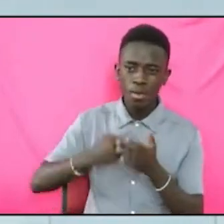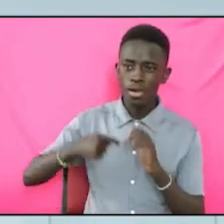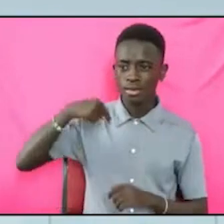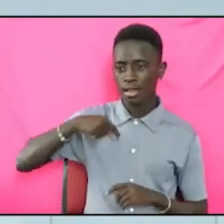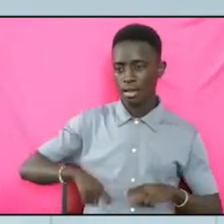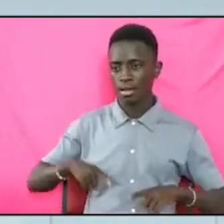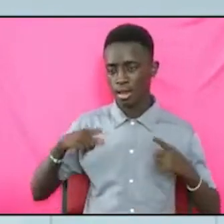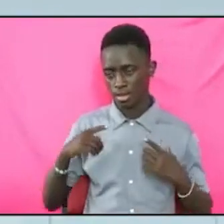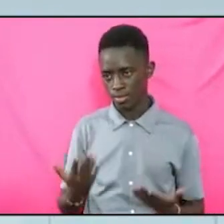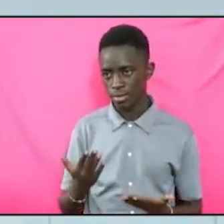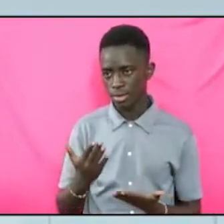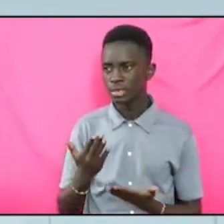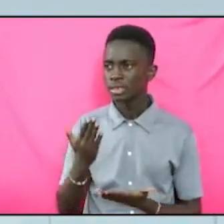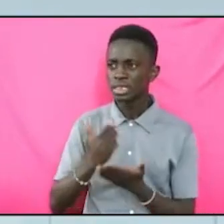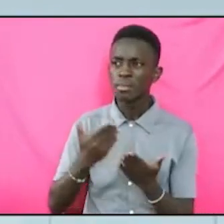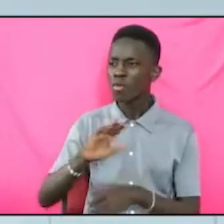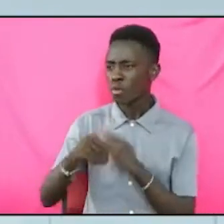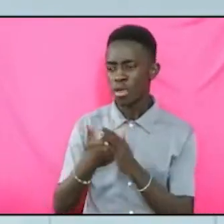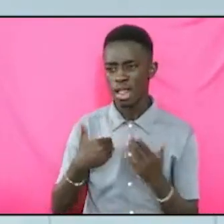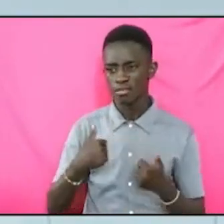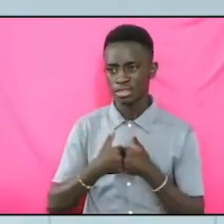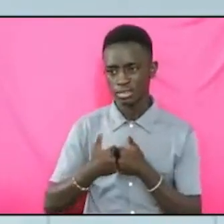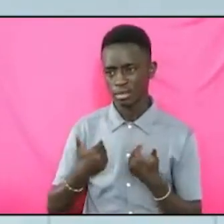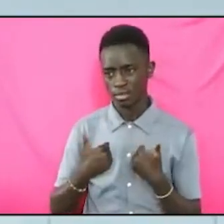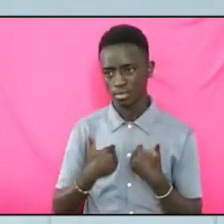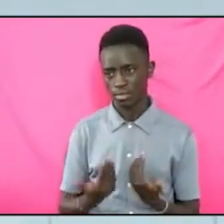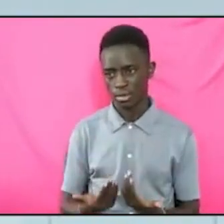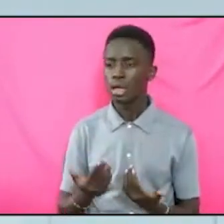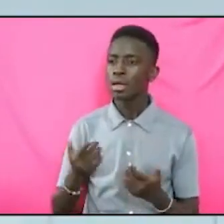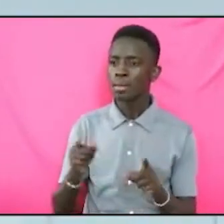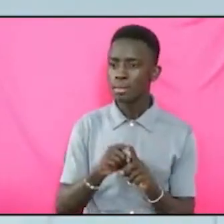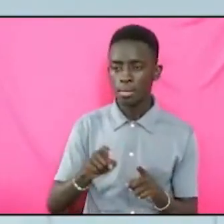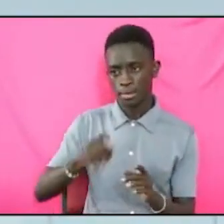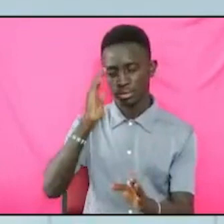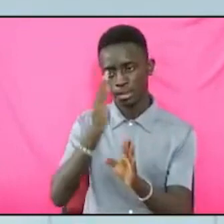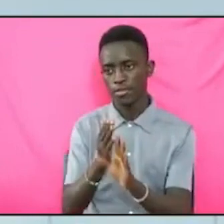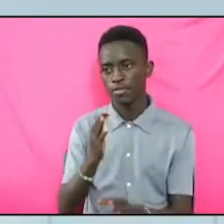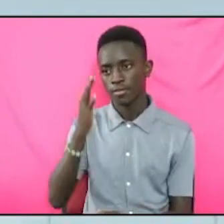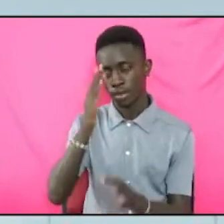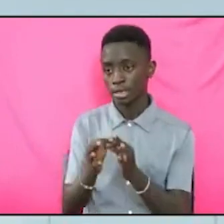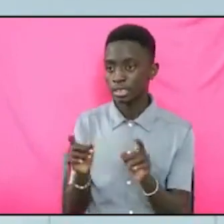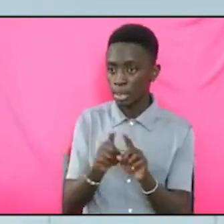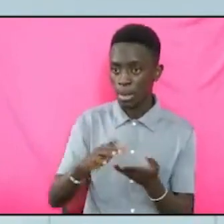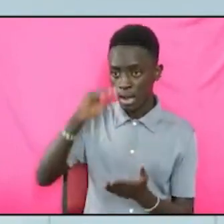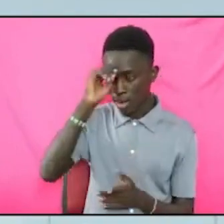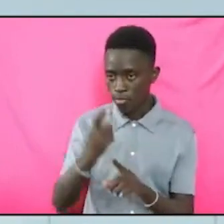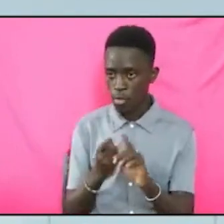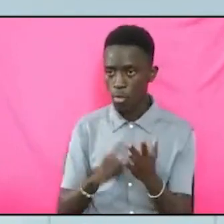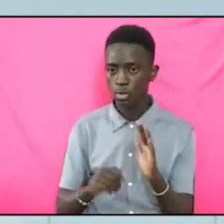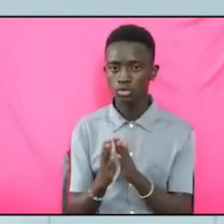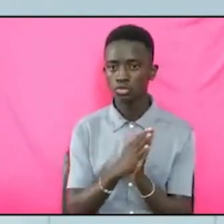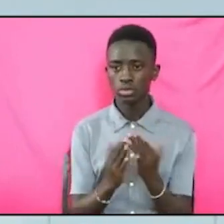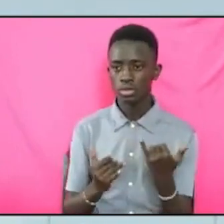make sense out of it? The passage at hand from the story of this little girl, it reminds